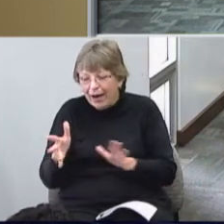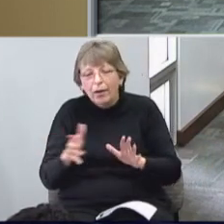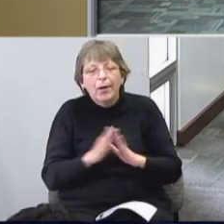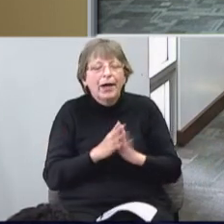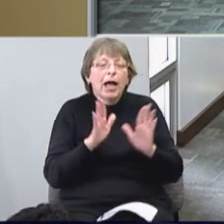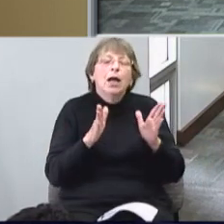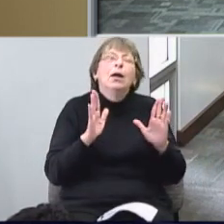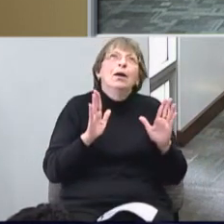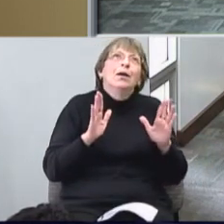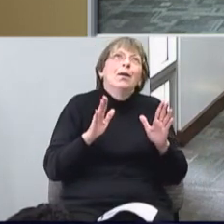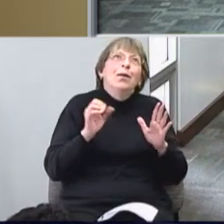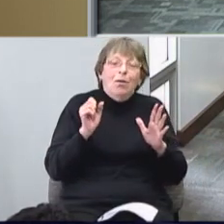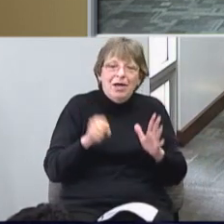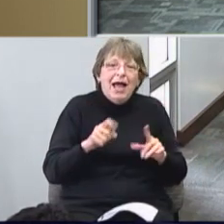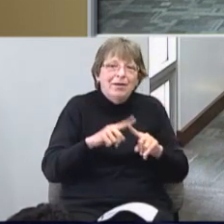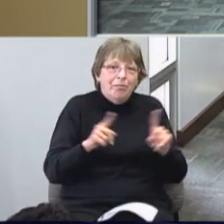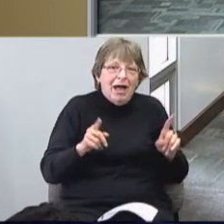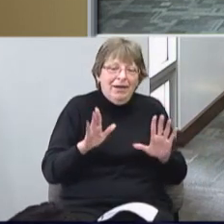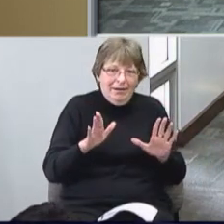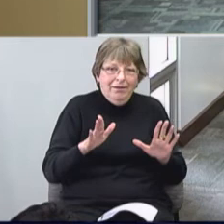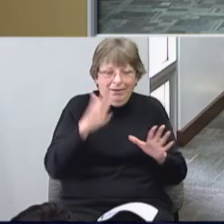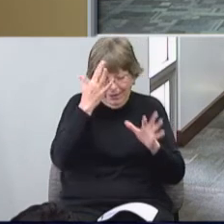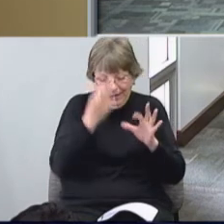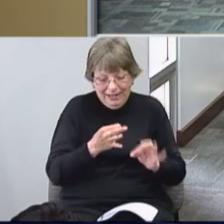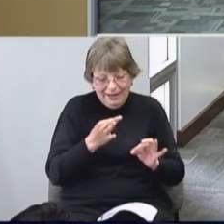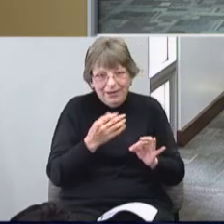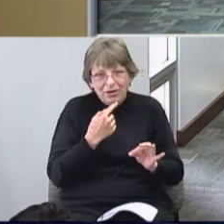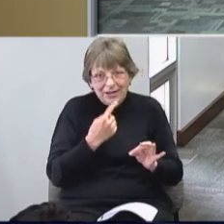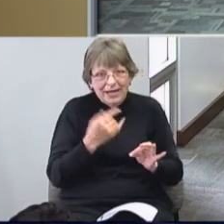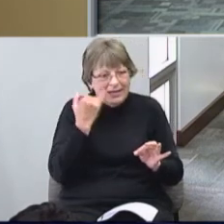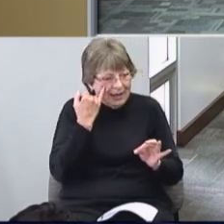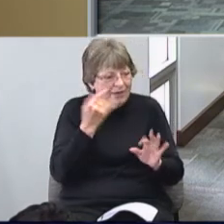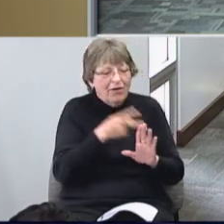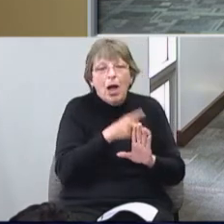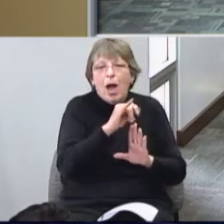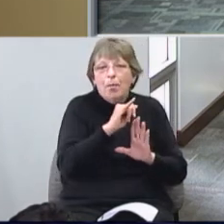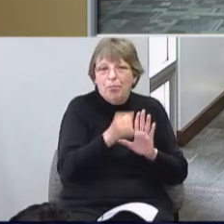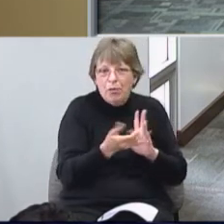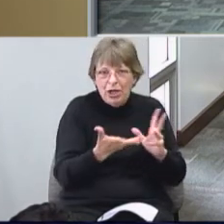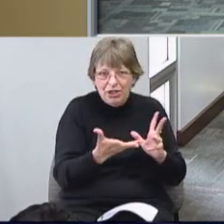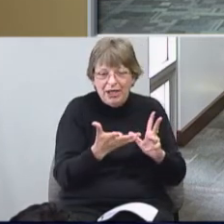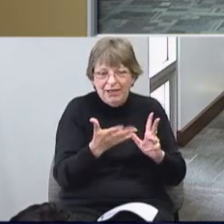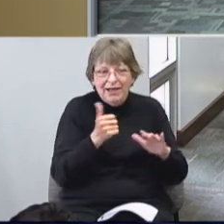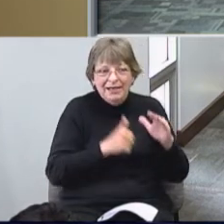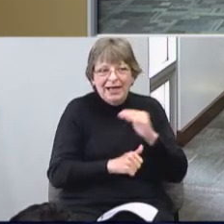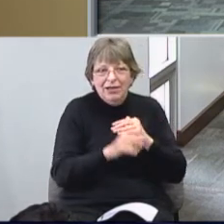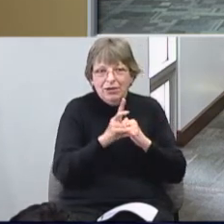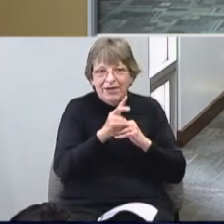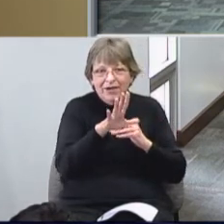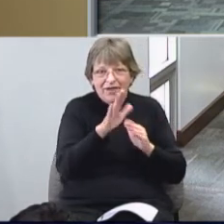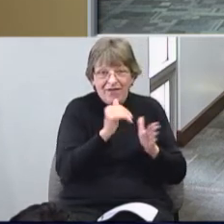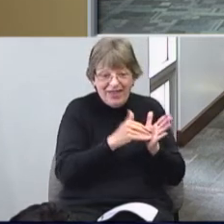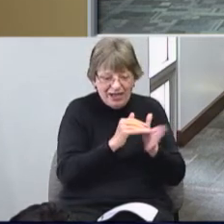qualify that, yes. The ordinance provides that if a project is under